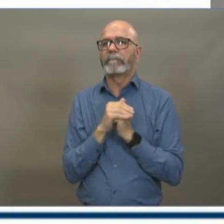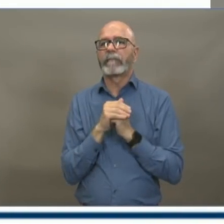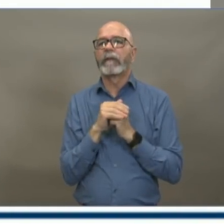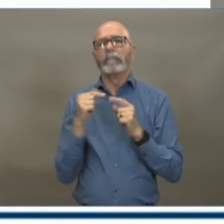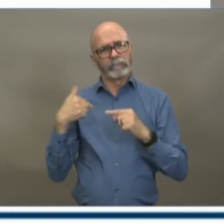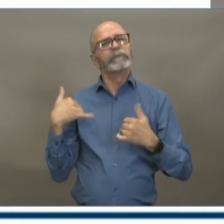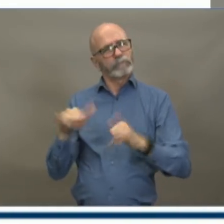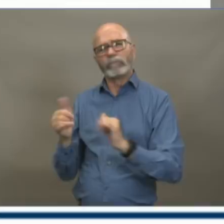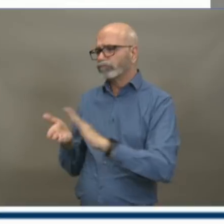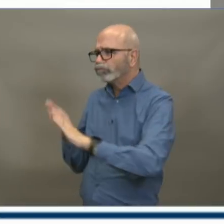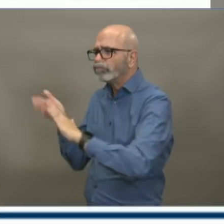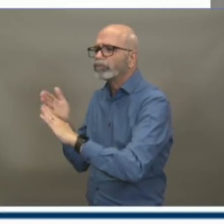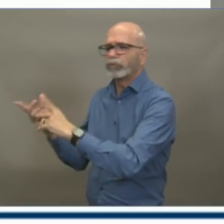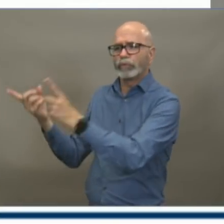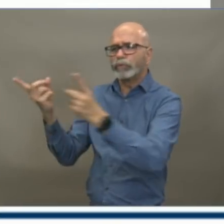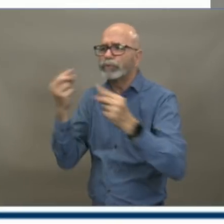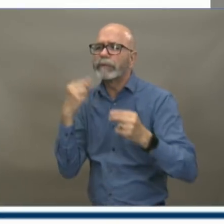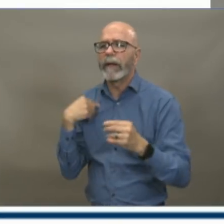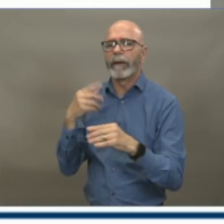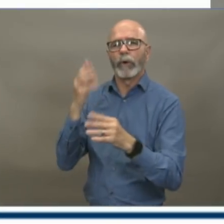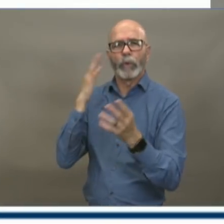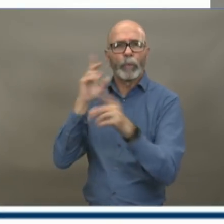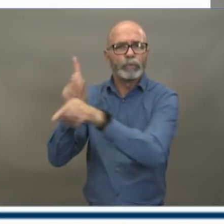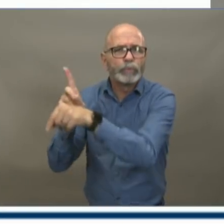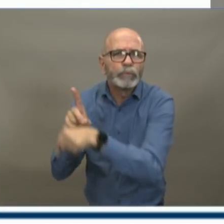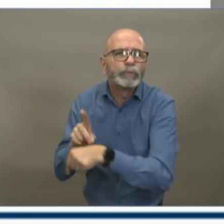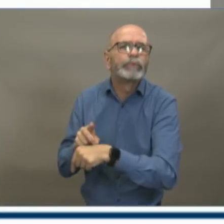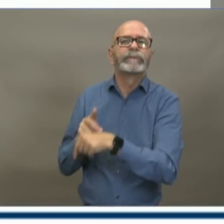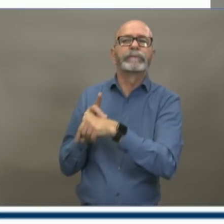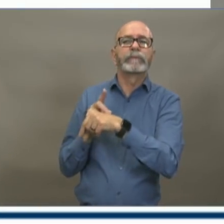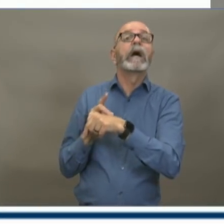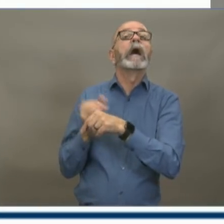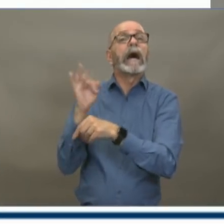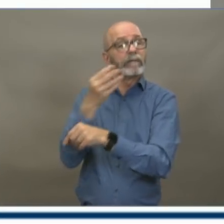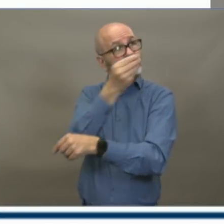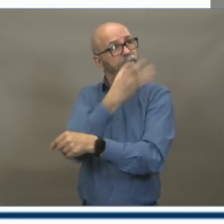health. It's important information as we look at things over time,